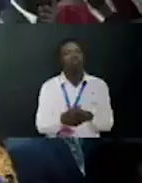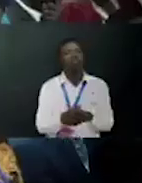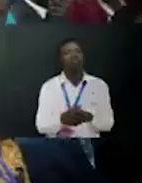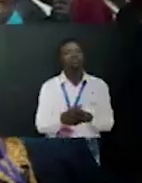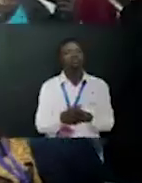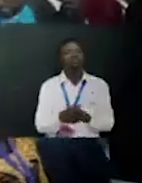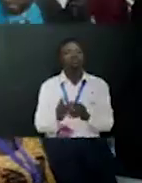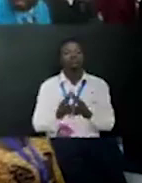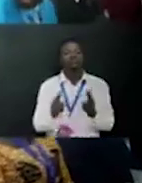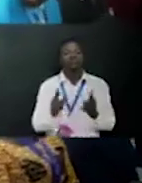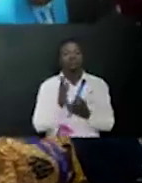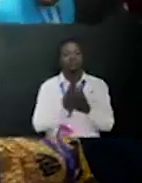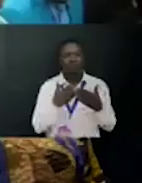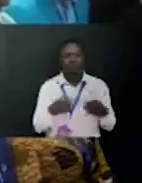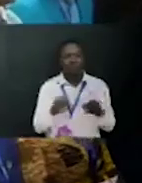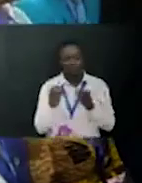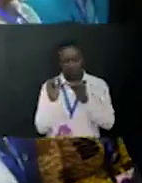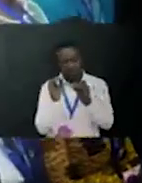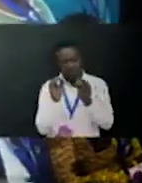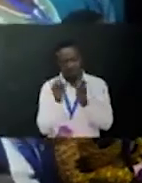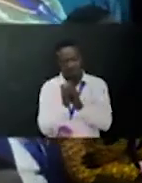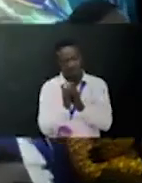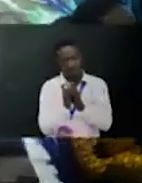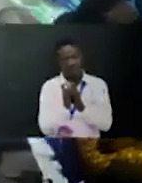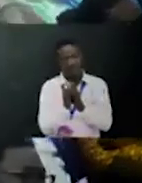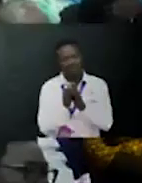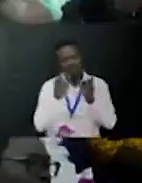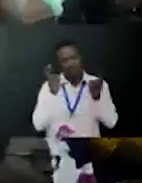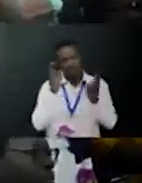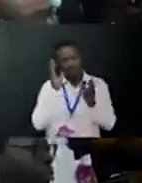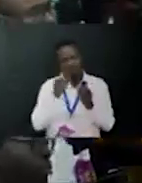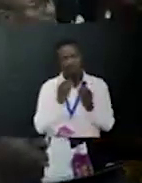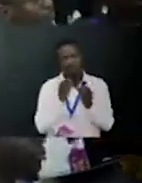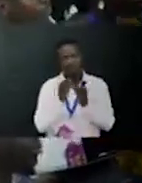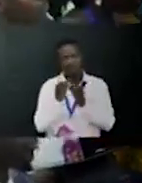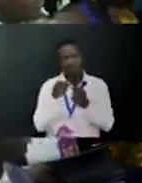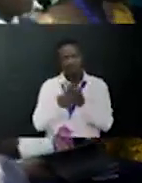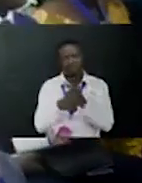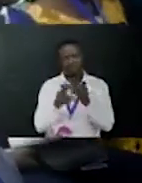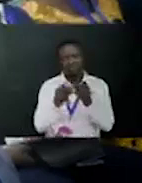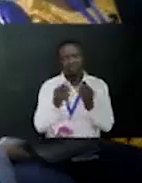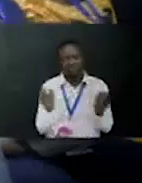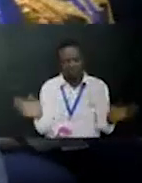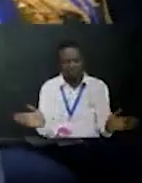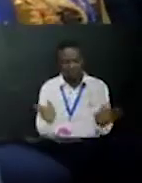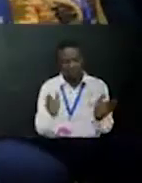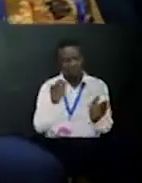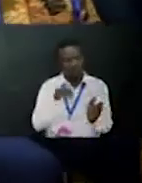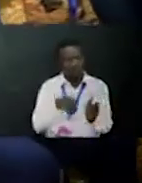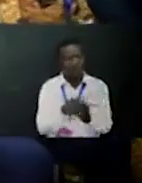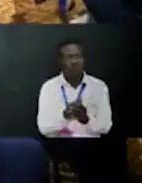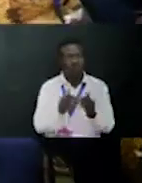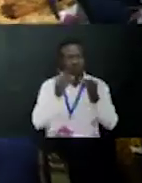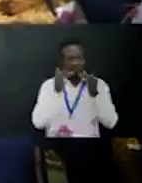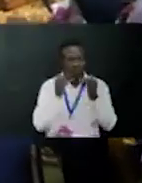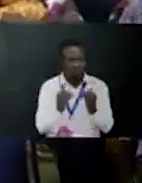So somebody will teach that. I'll rest my voice here. So please let us encourage that. Then in